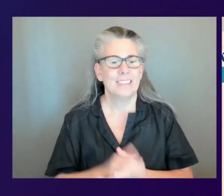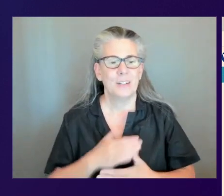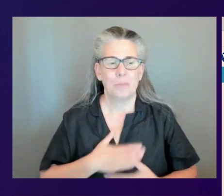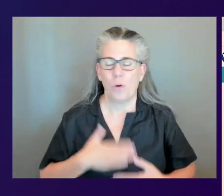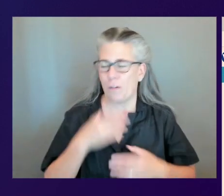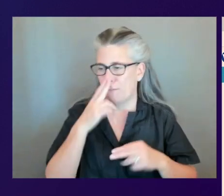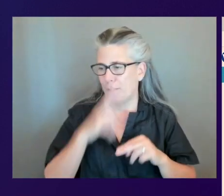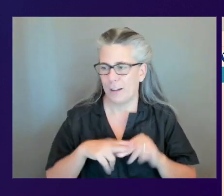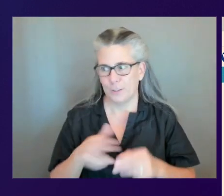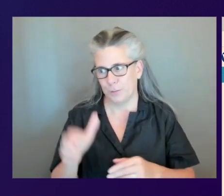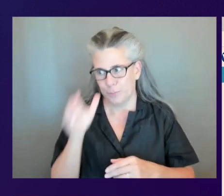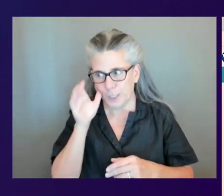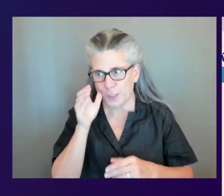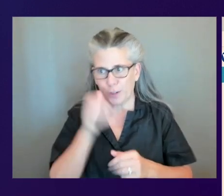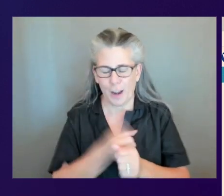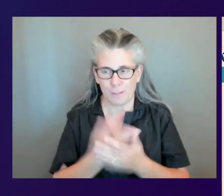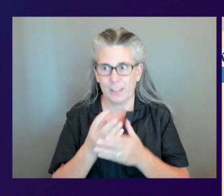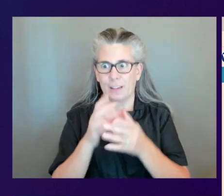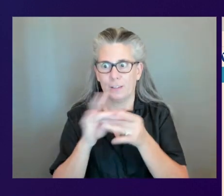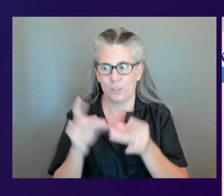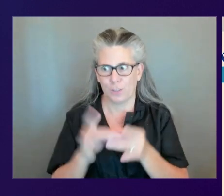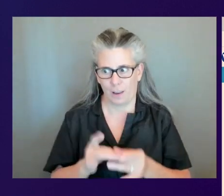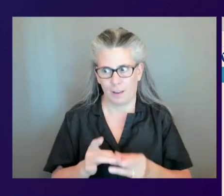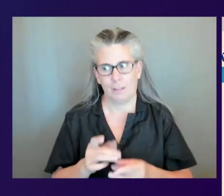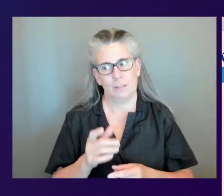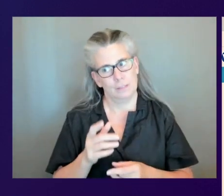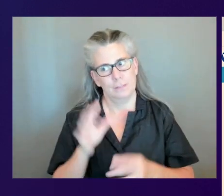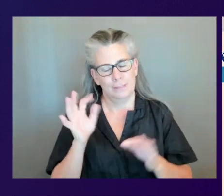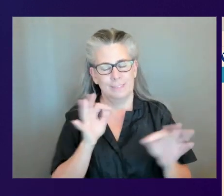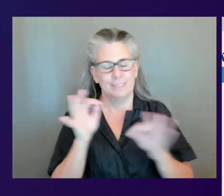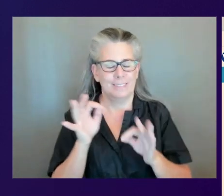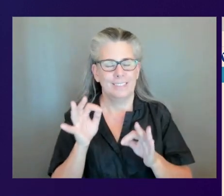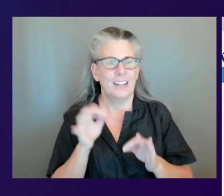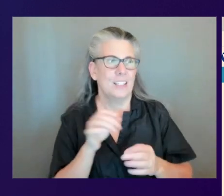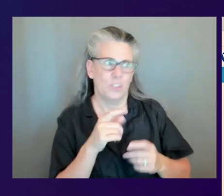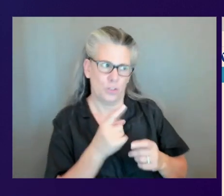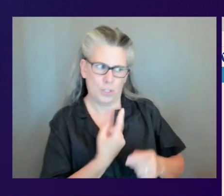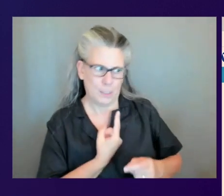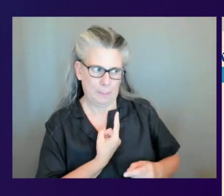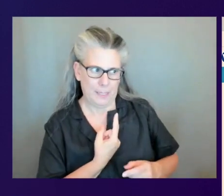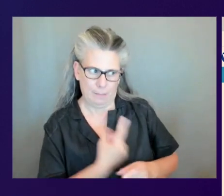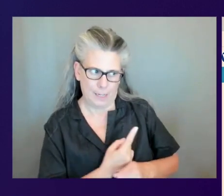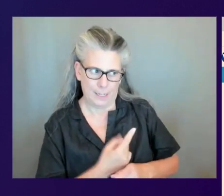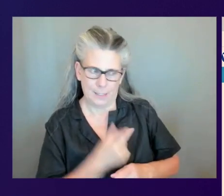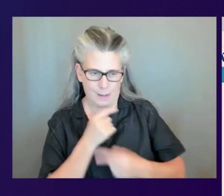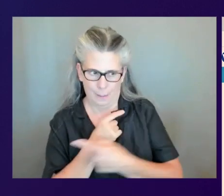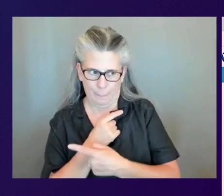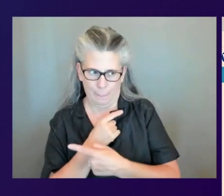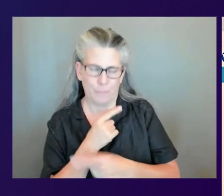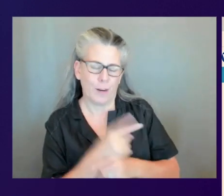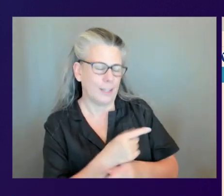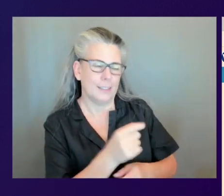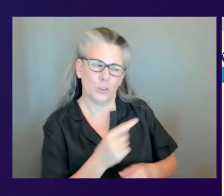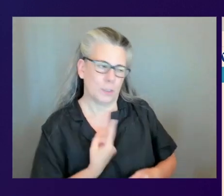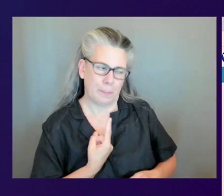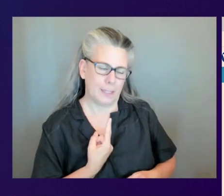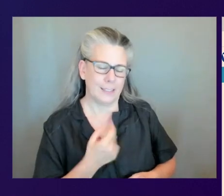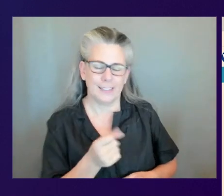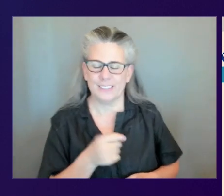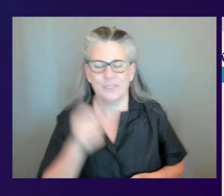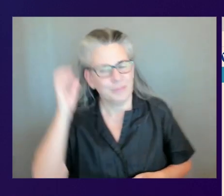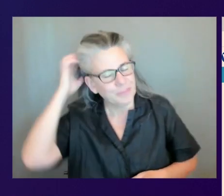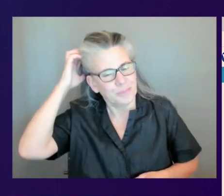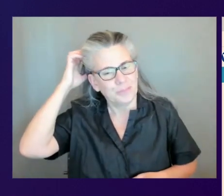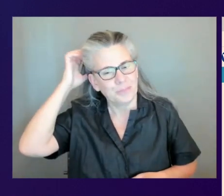phone call. Thank you. Specifically me. Just you. Yeah, just me. Just you. Anyways, so we're gonna flip over. Oh, this is really We've cool. only got the a map. minute left. Look at